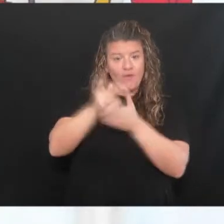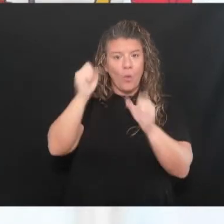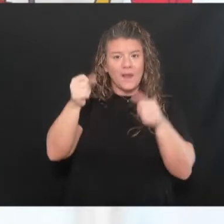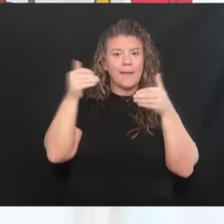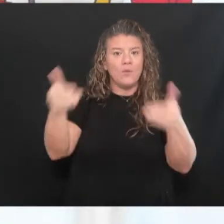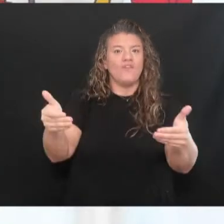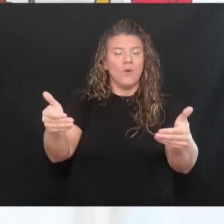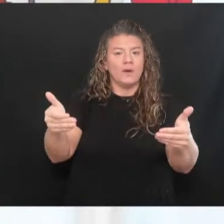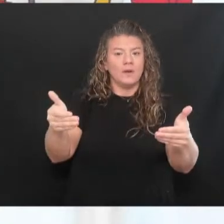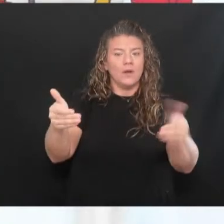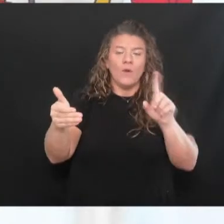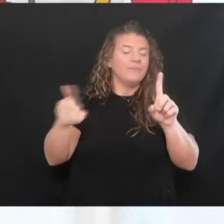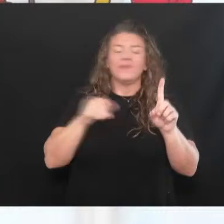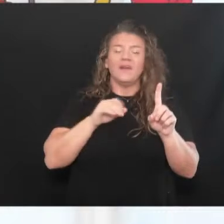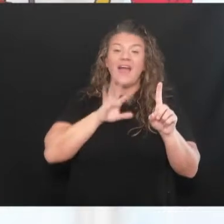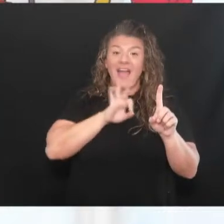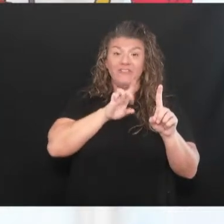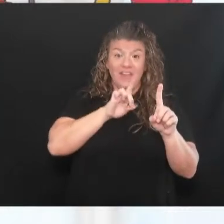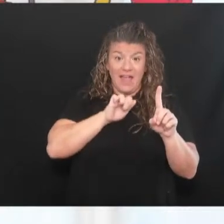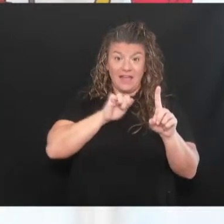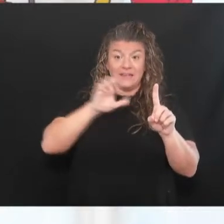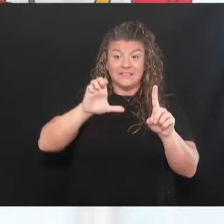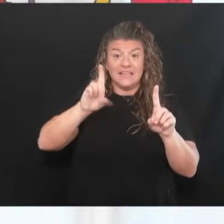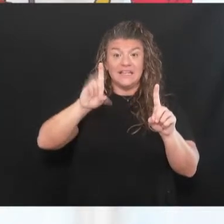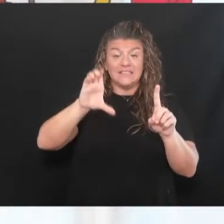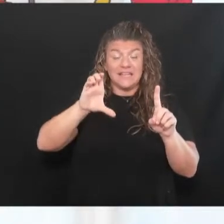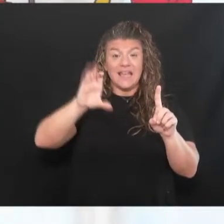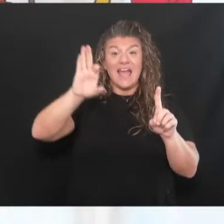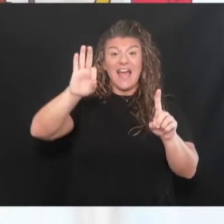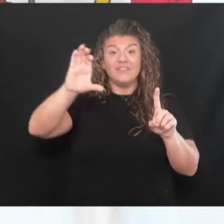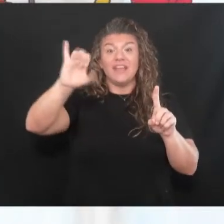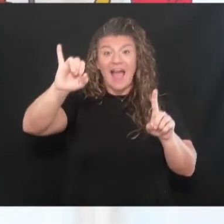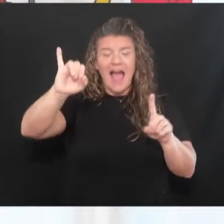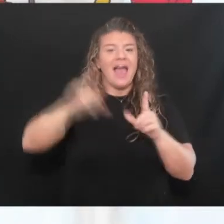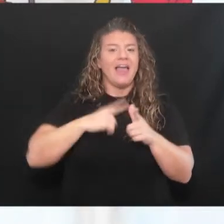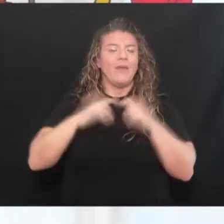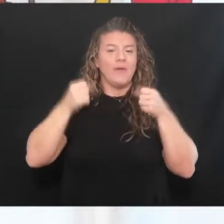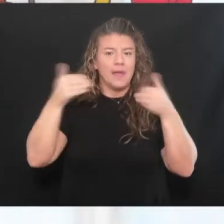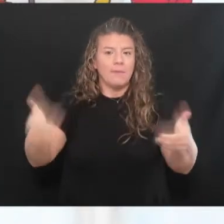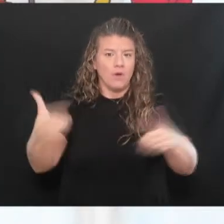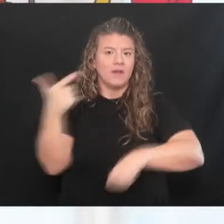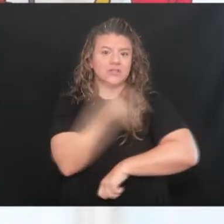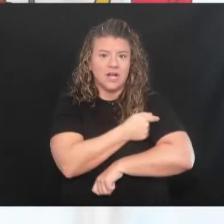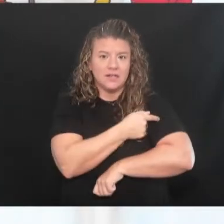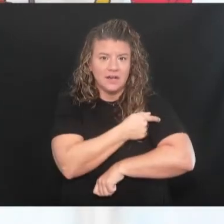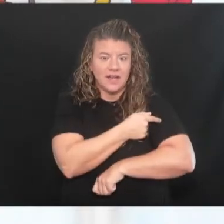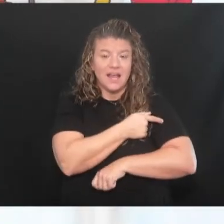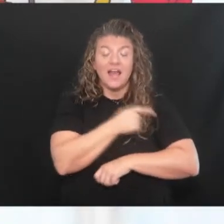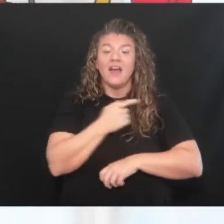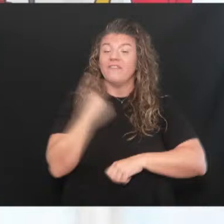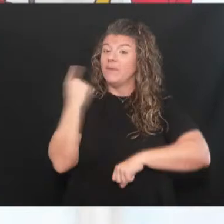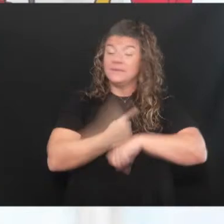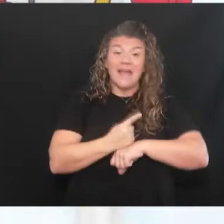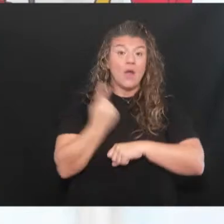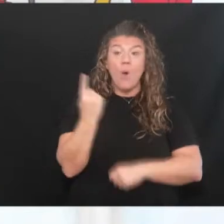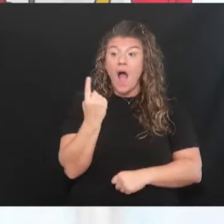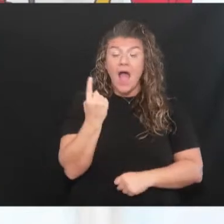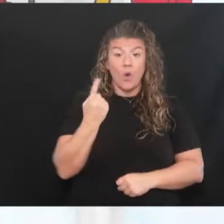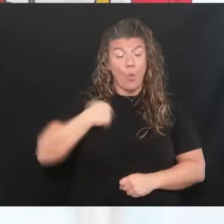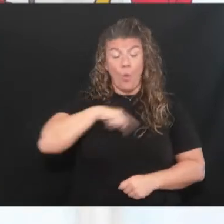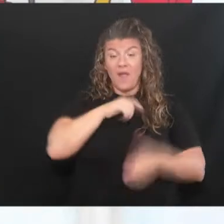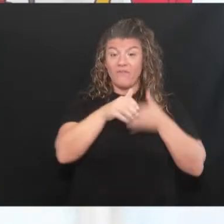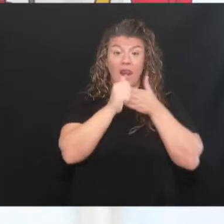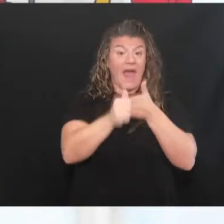the ACIP committee approves, we'll start immediately. And from day one, we've been the leader